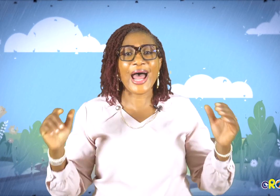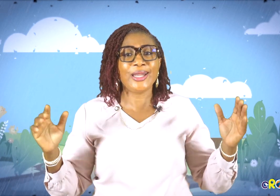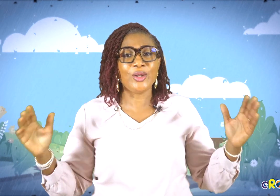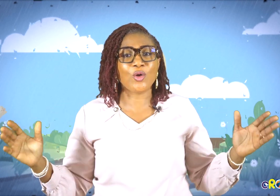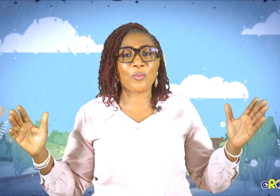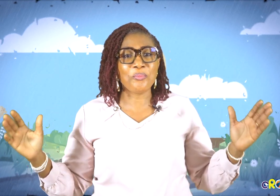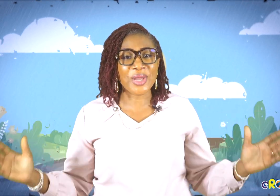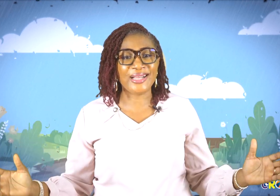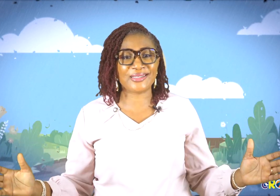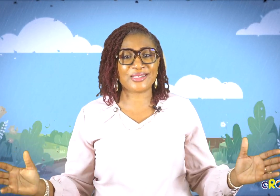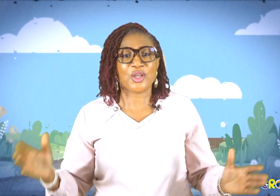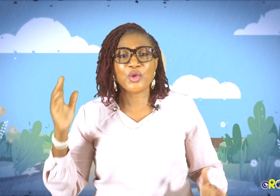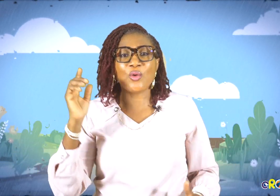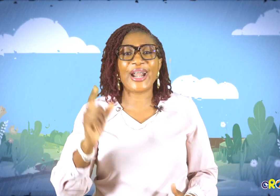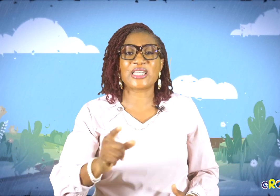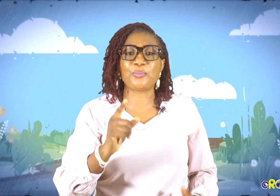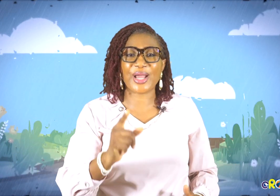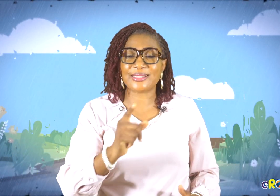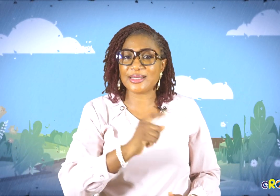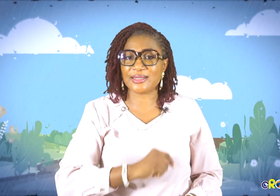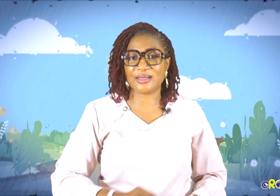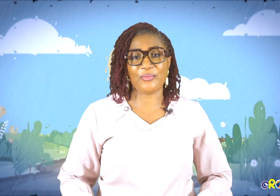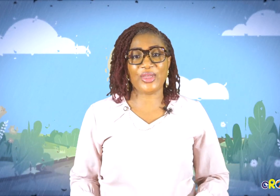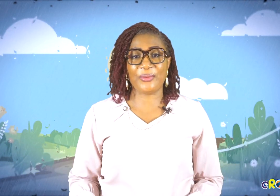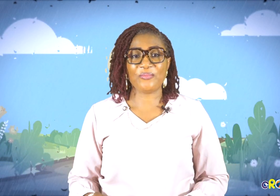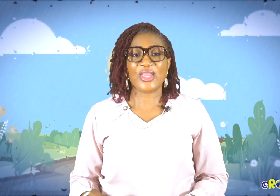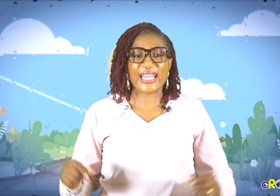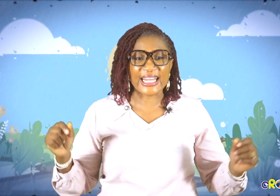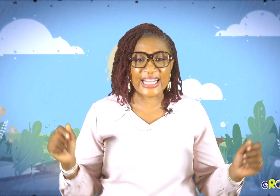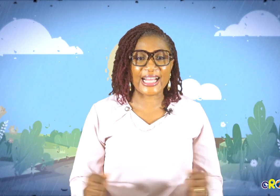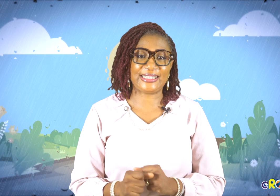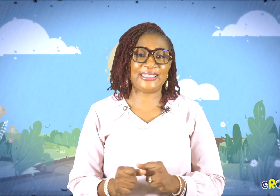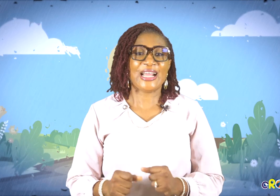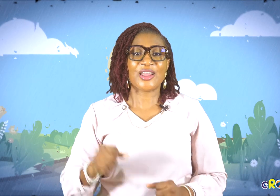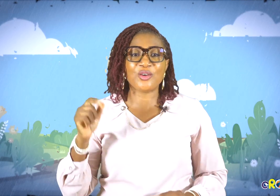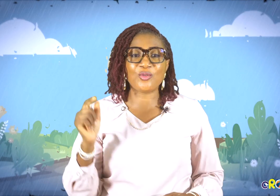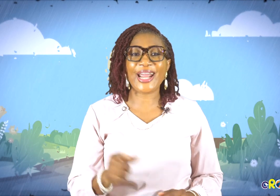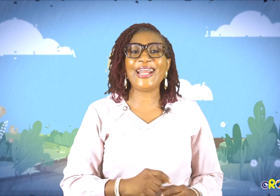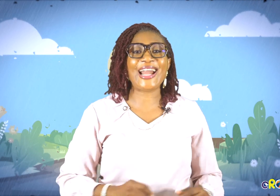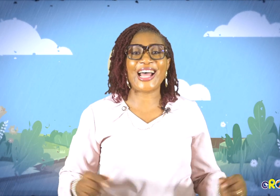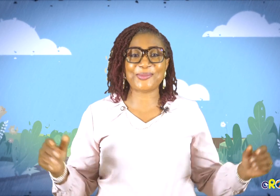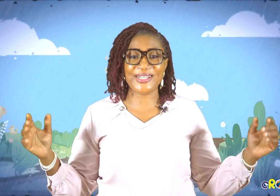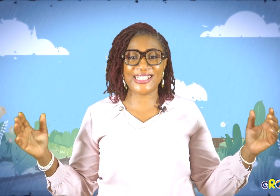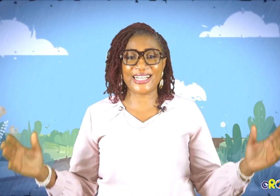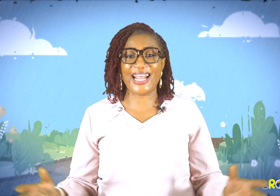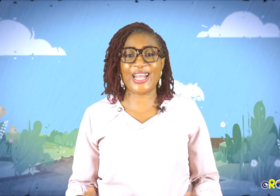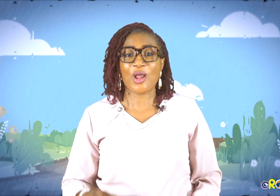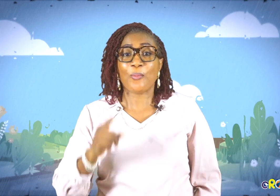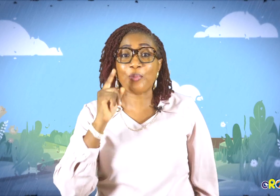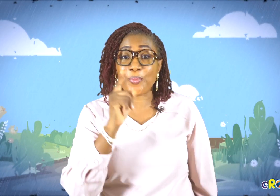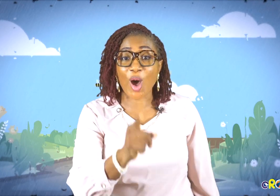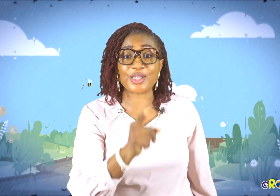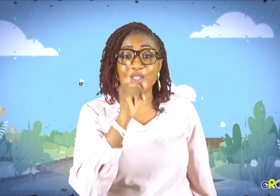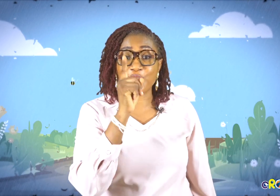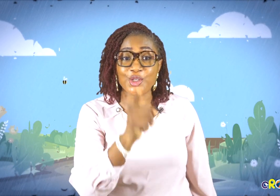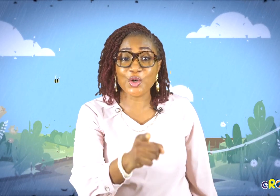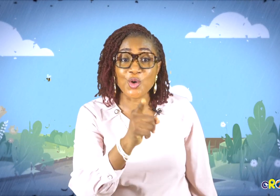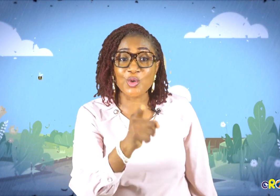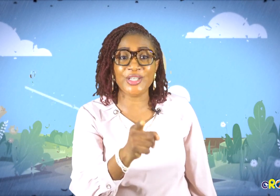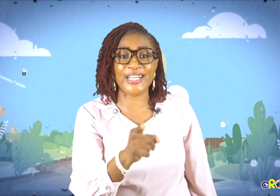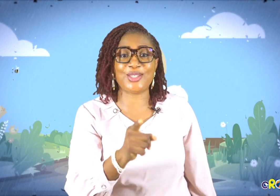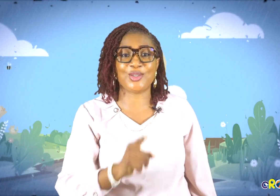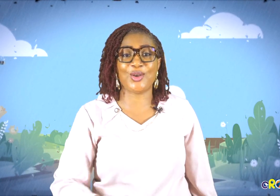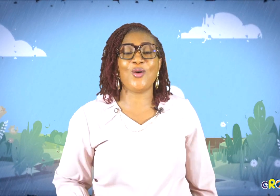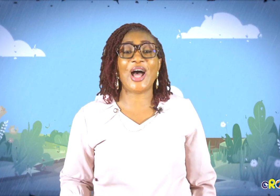Go and look means you are expecting something. Yes, the rain has been declared, but